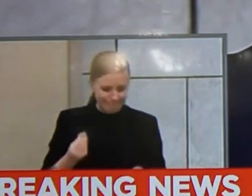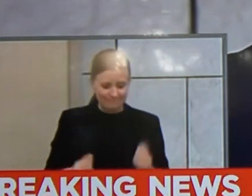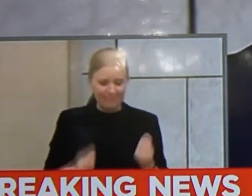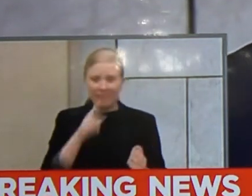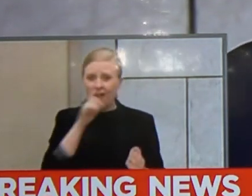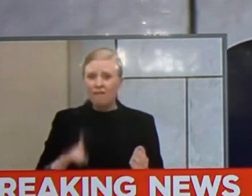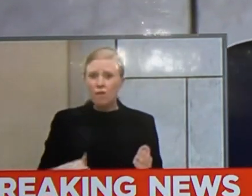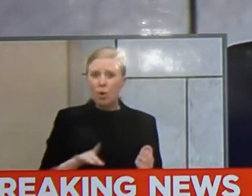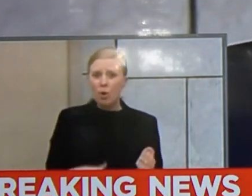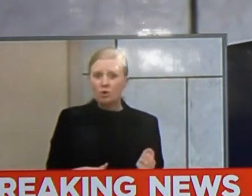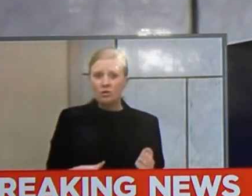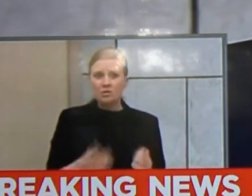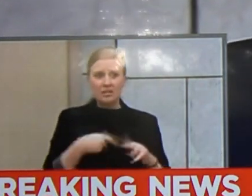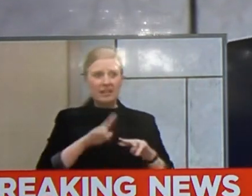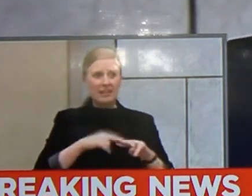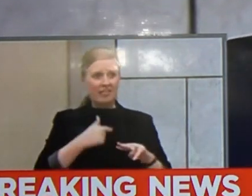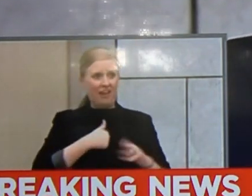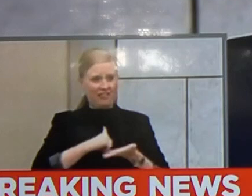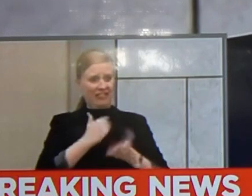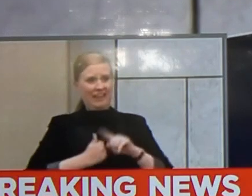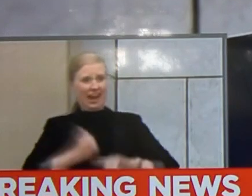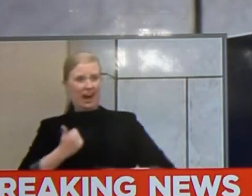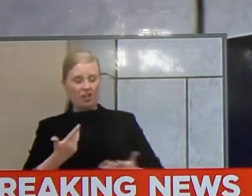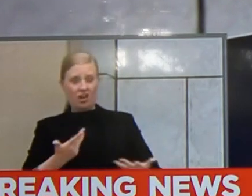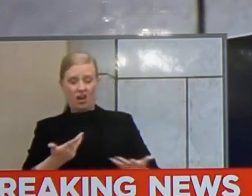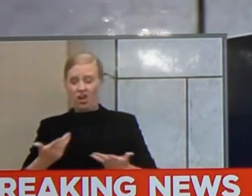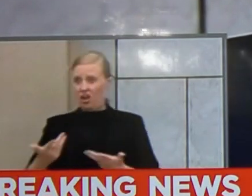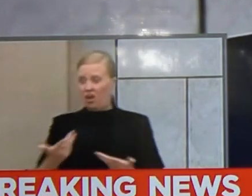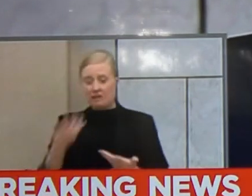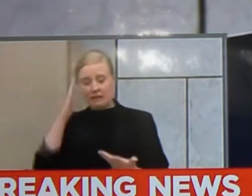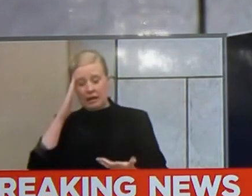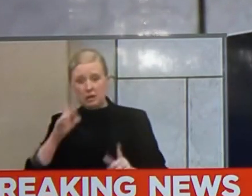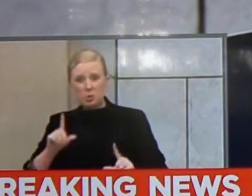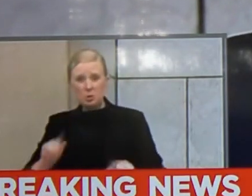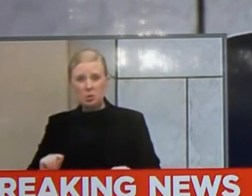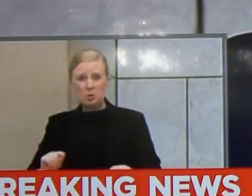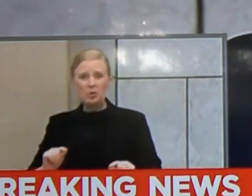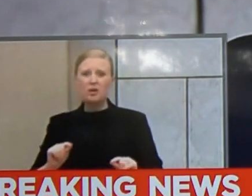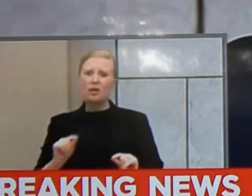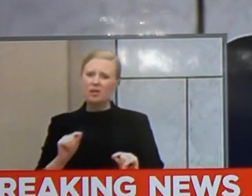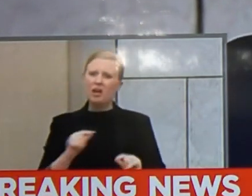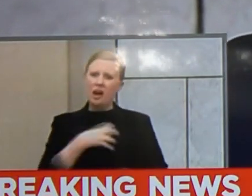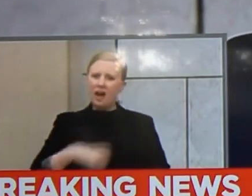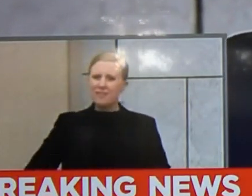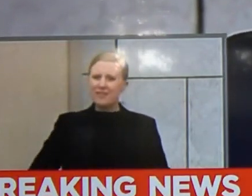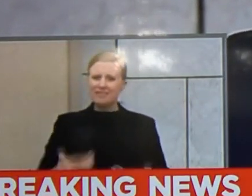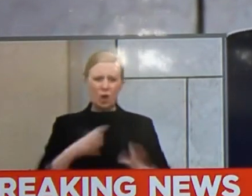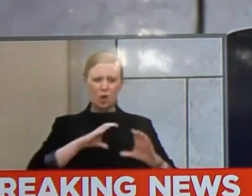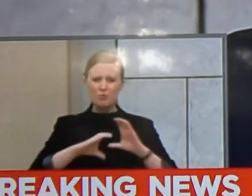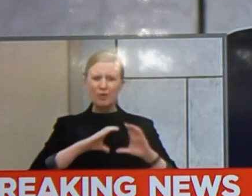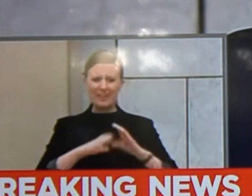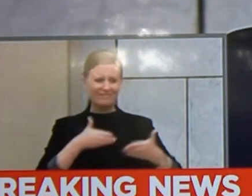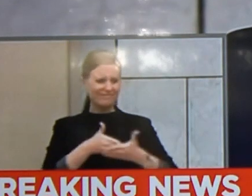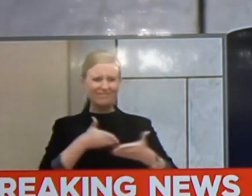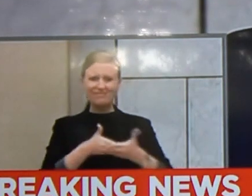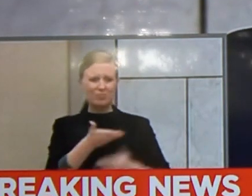be being done by the government to communicate to people who speak languages other than English? A lot of the feedback from communities is that these measures,